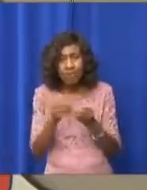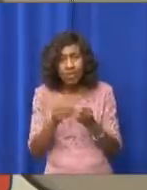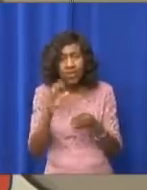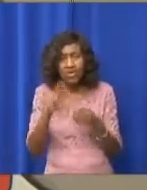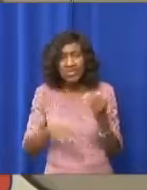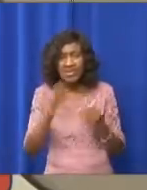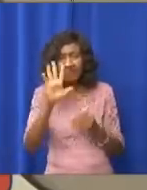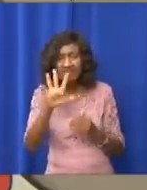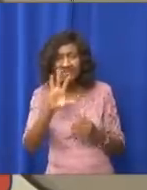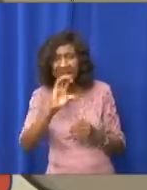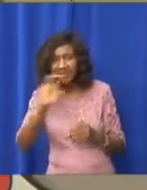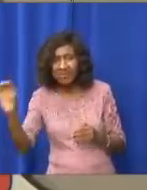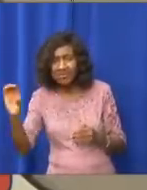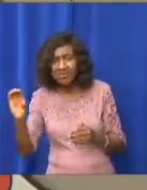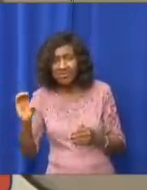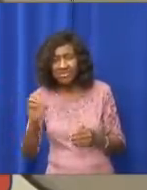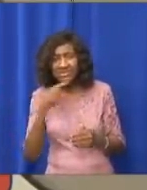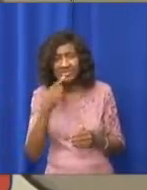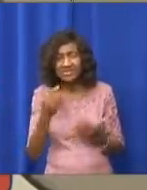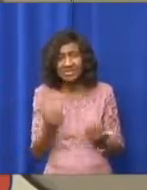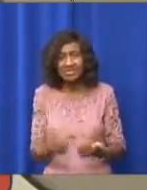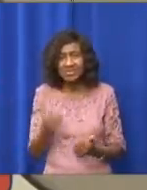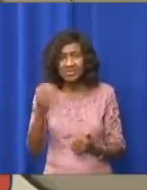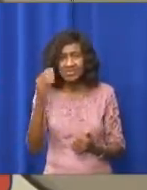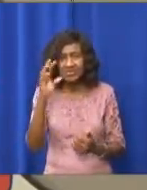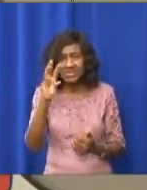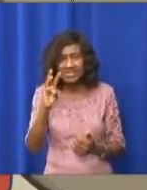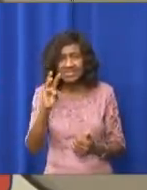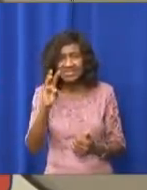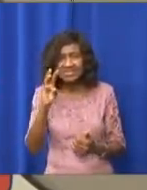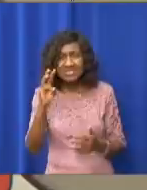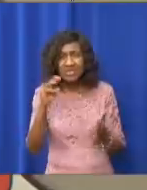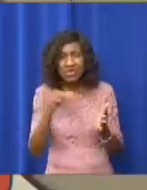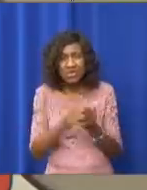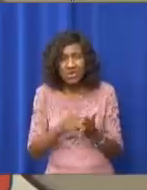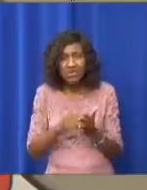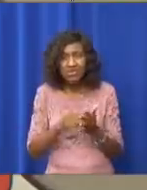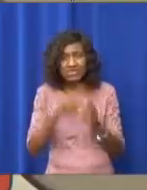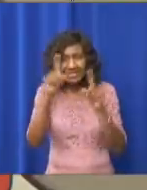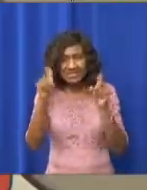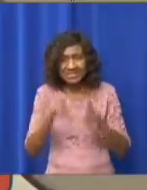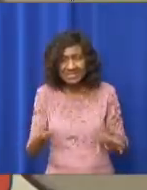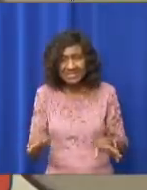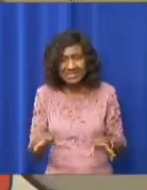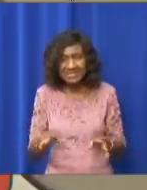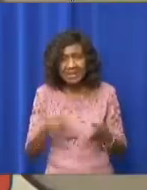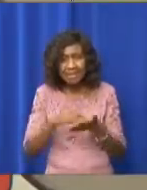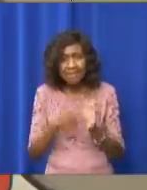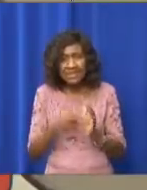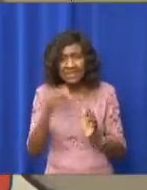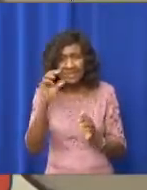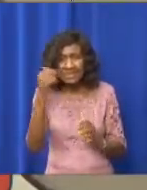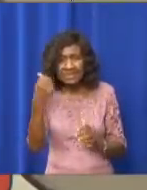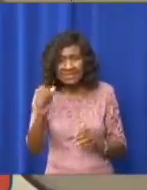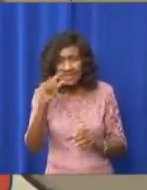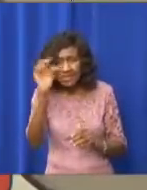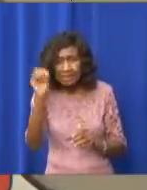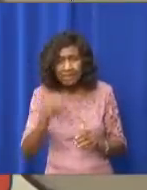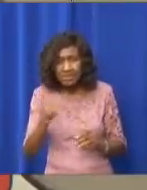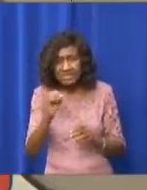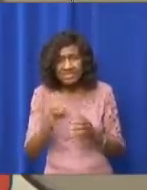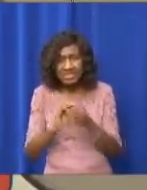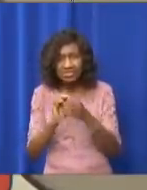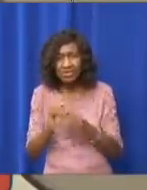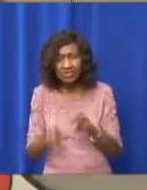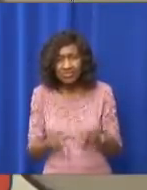now approaching 6,000 tests, which is almost 10% of our population. And in terms of the global league for testing, we